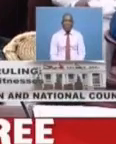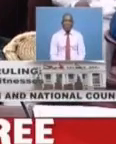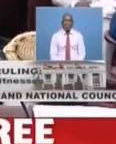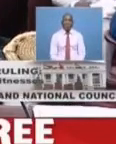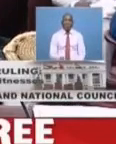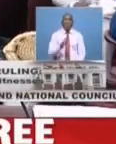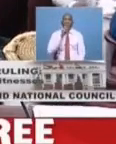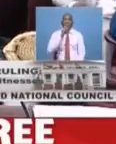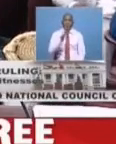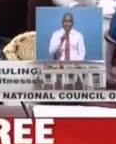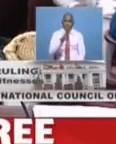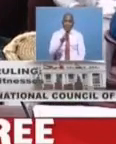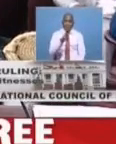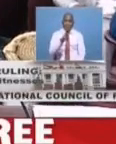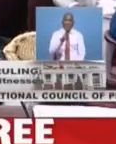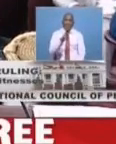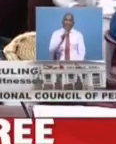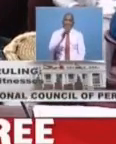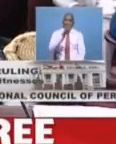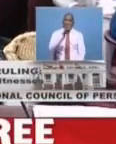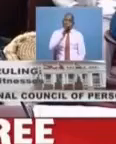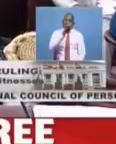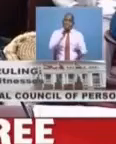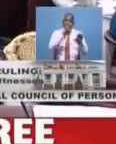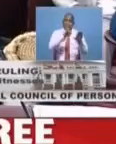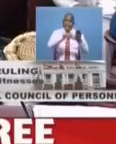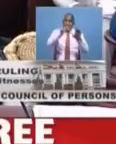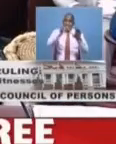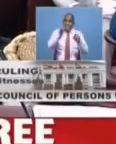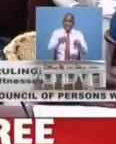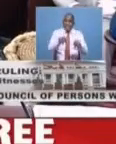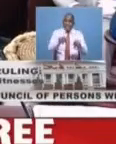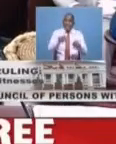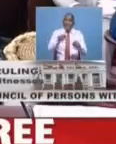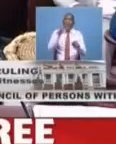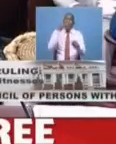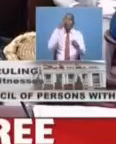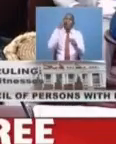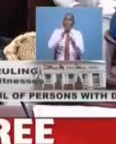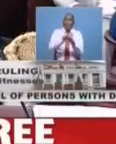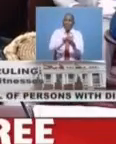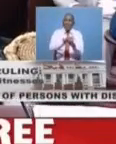that availability to be cross-examined could not be curtailed